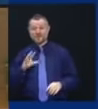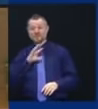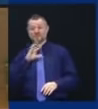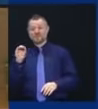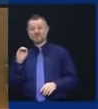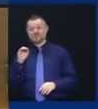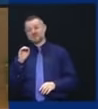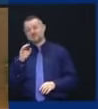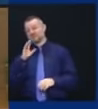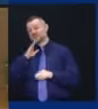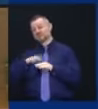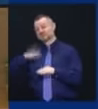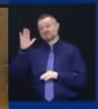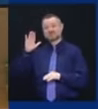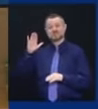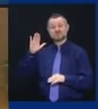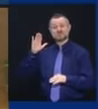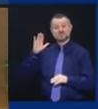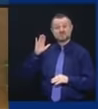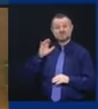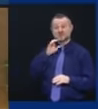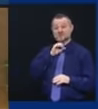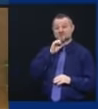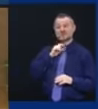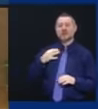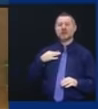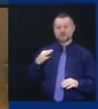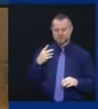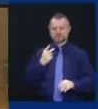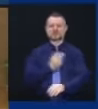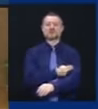or over will be eligible for vaccines.